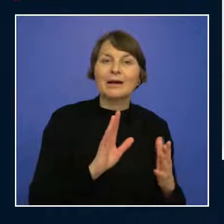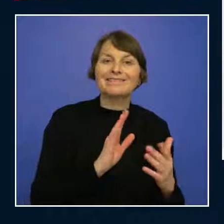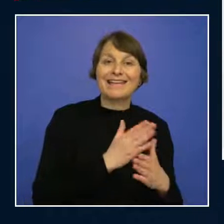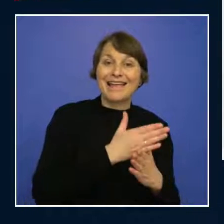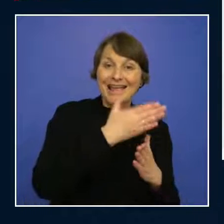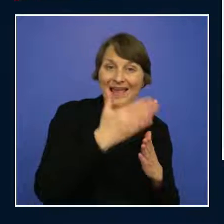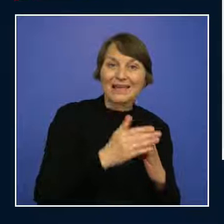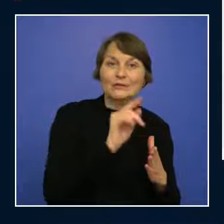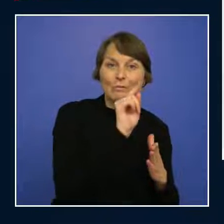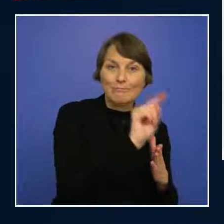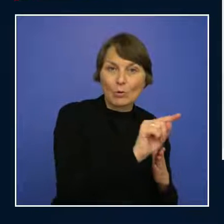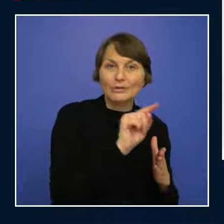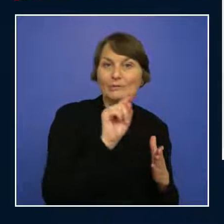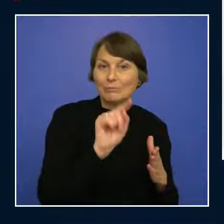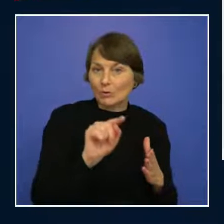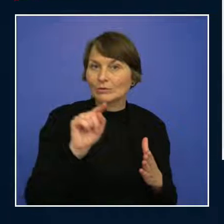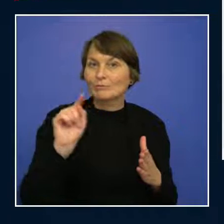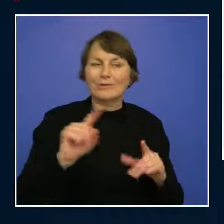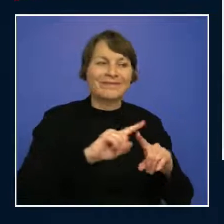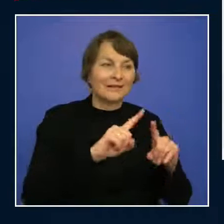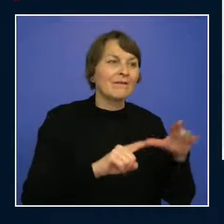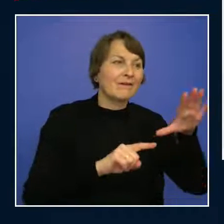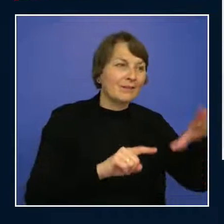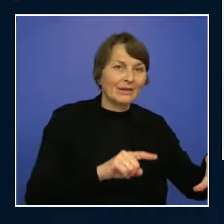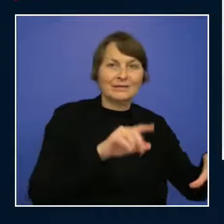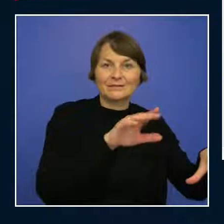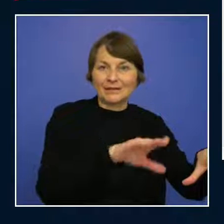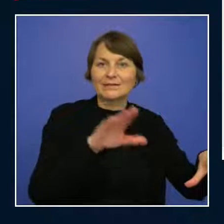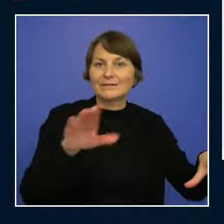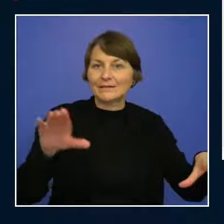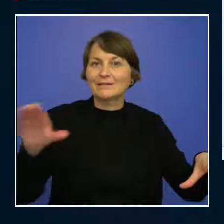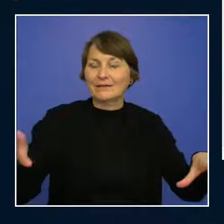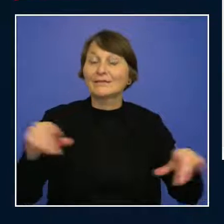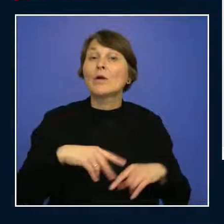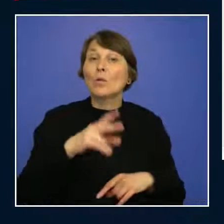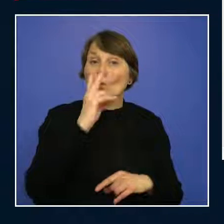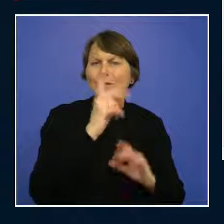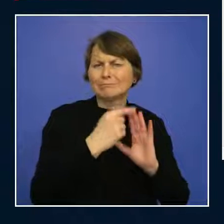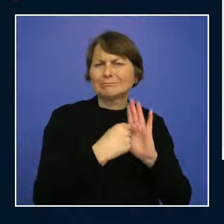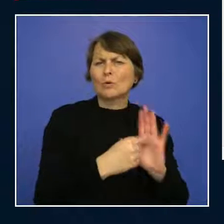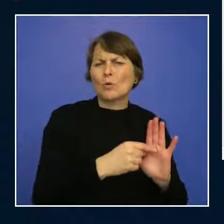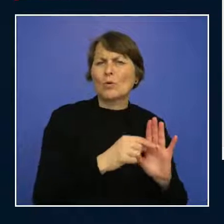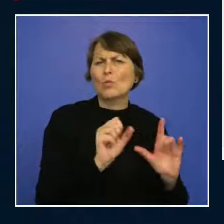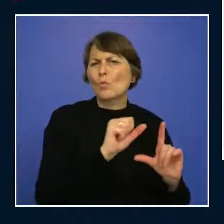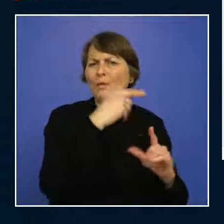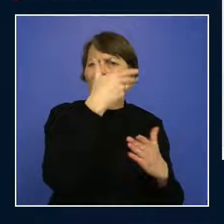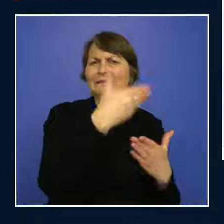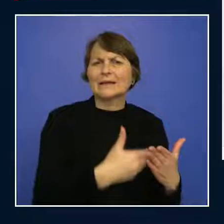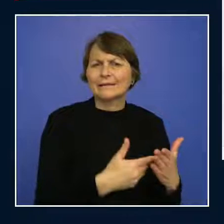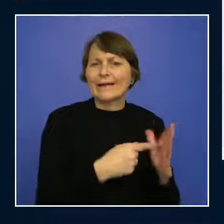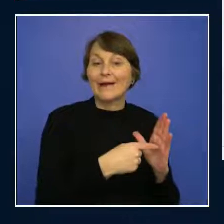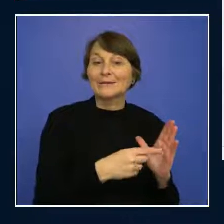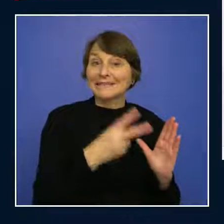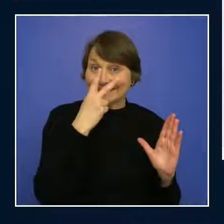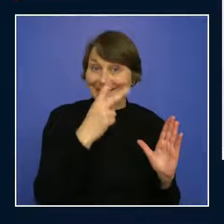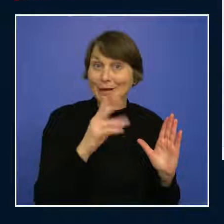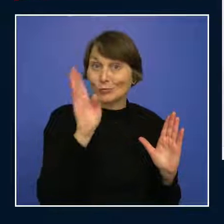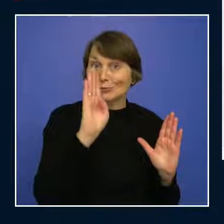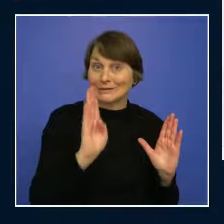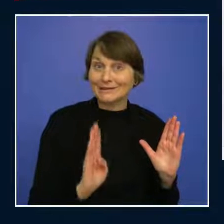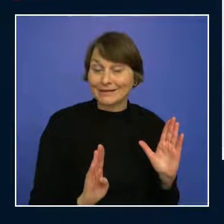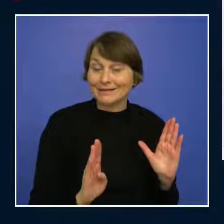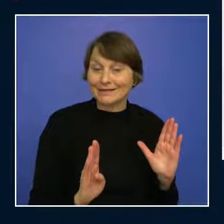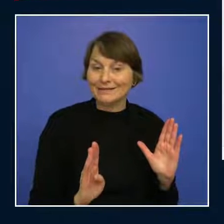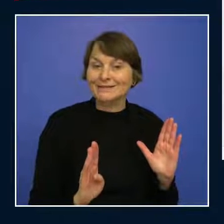based in different locations, so I've got a different website that will show what's happening. You can see the Brazil one here is actually hitting the